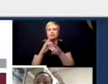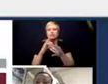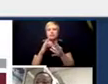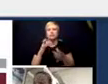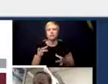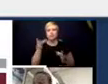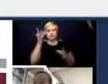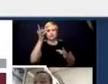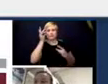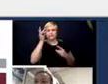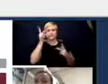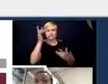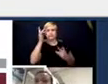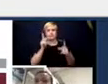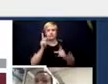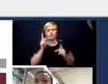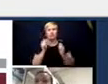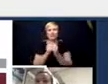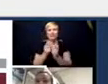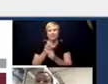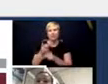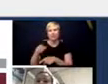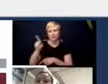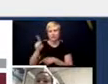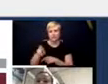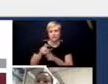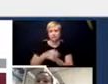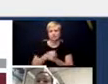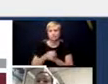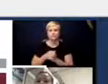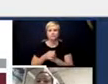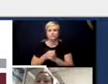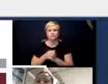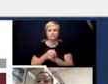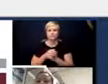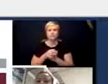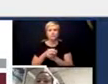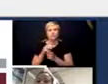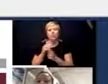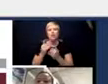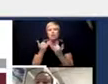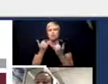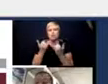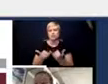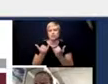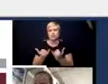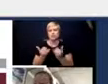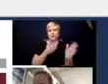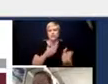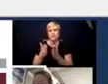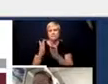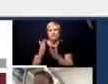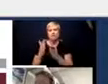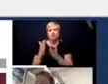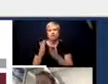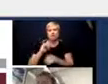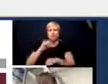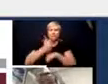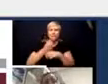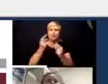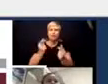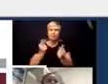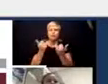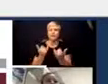transmission of the virus. Our interim and current plan has been to stand this up as quickly as possible between now and the end of